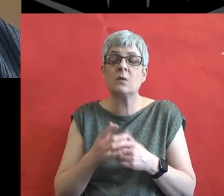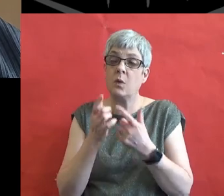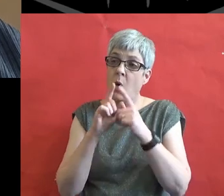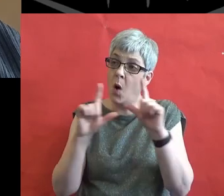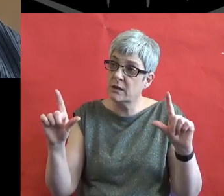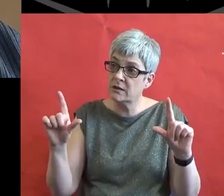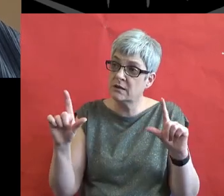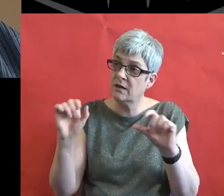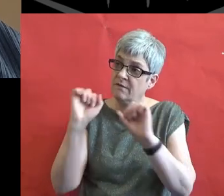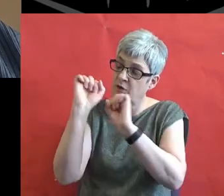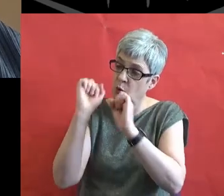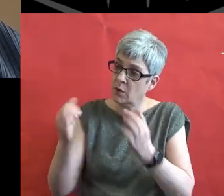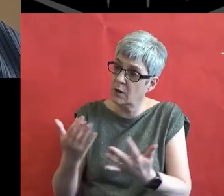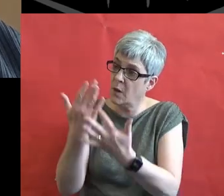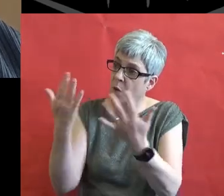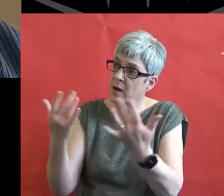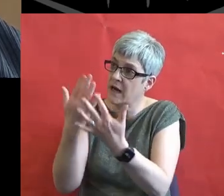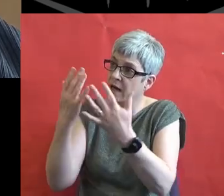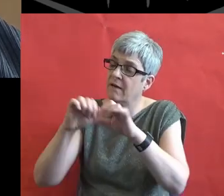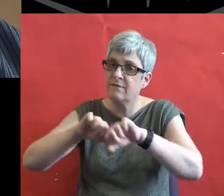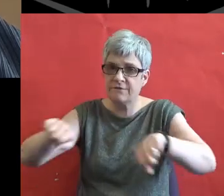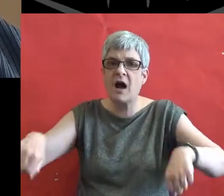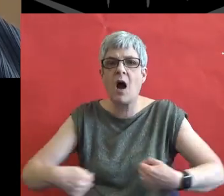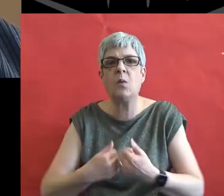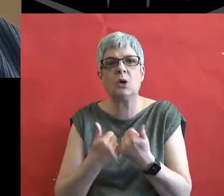Lord, for your glory and for our good.